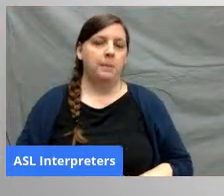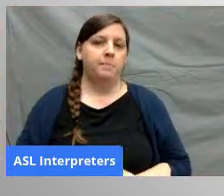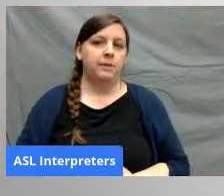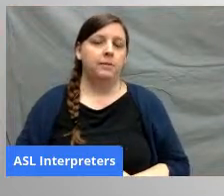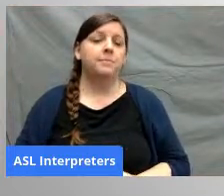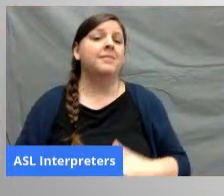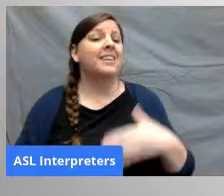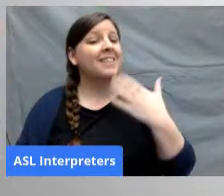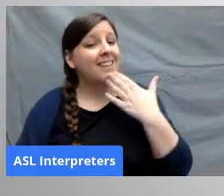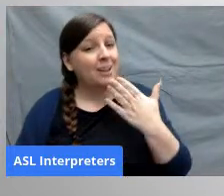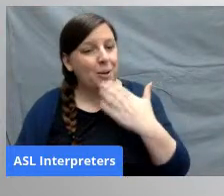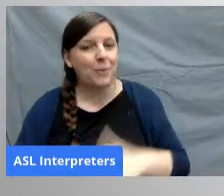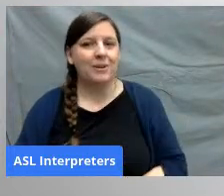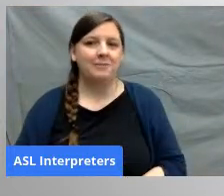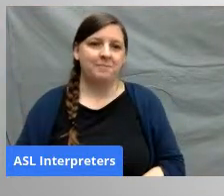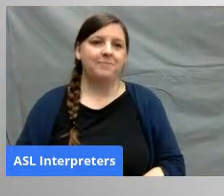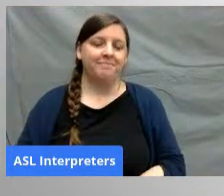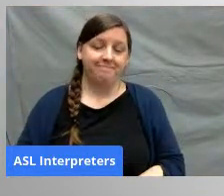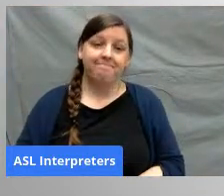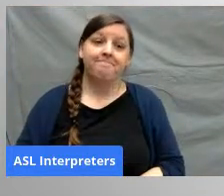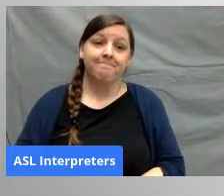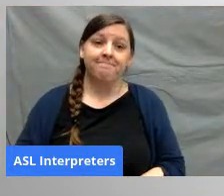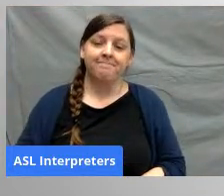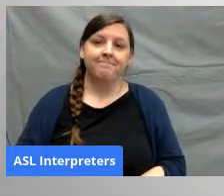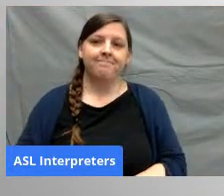Thank you so much. Mhm.